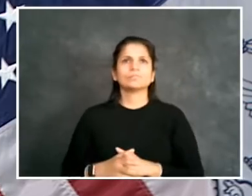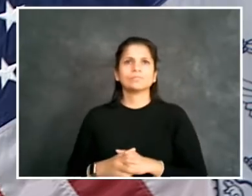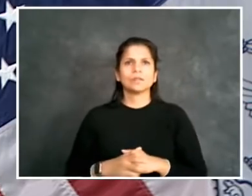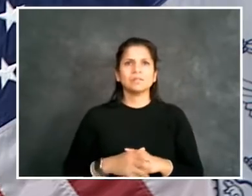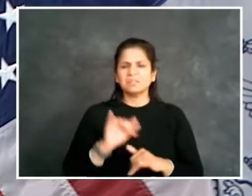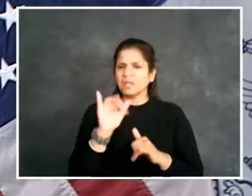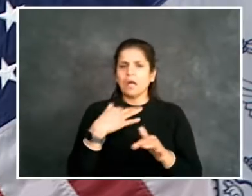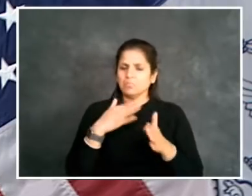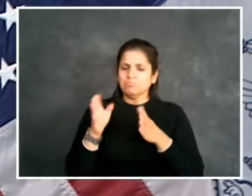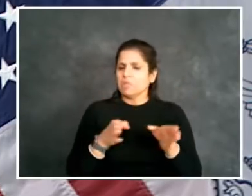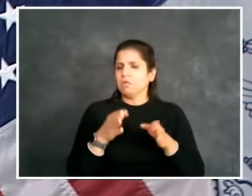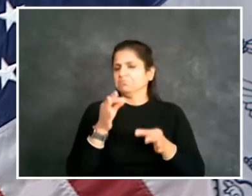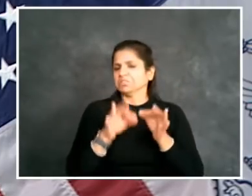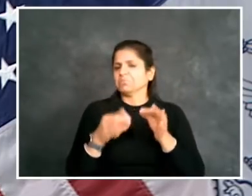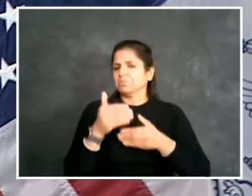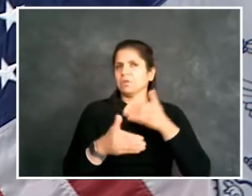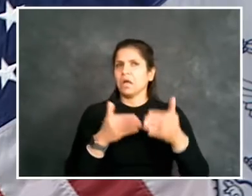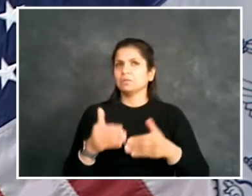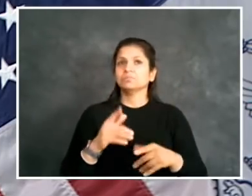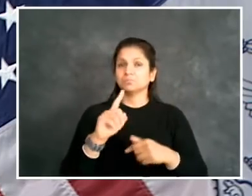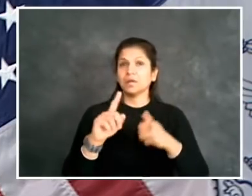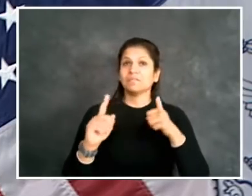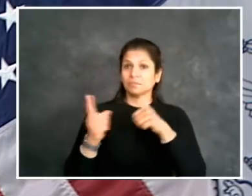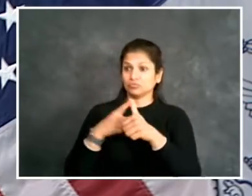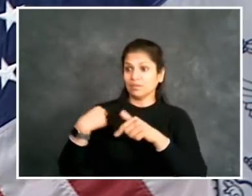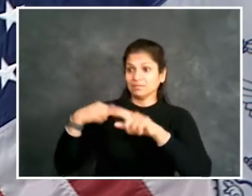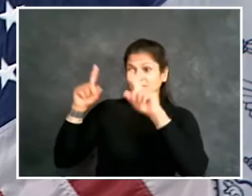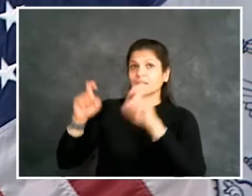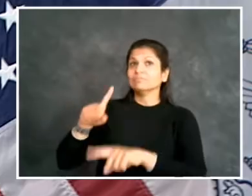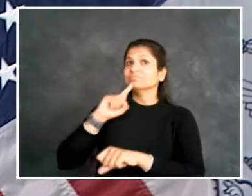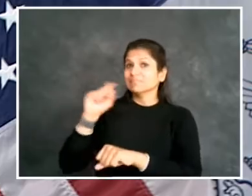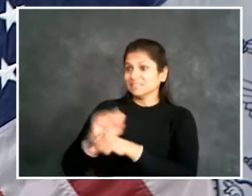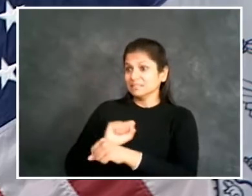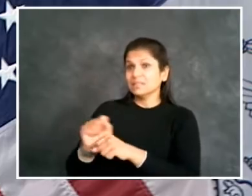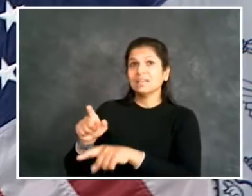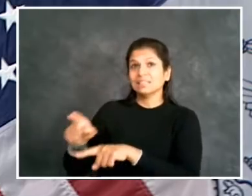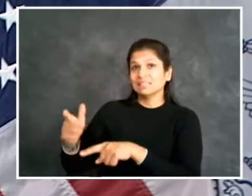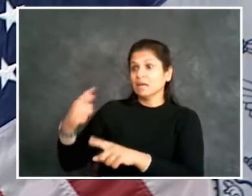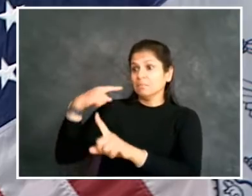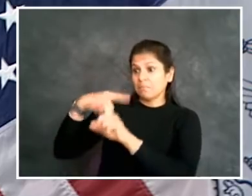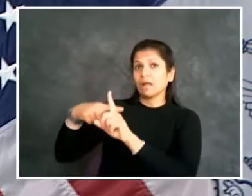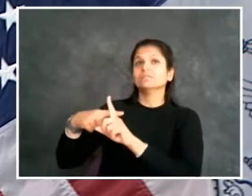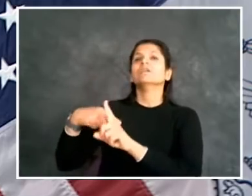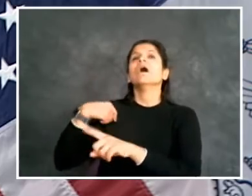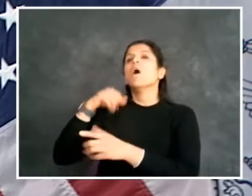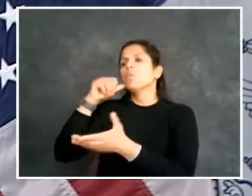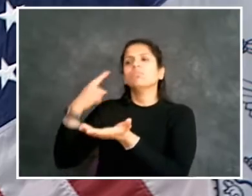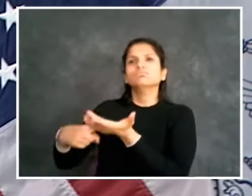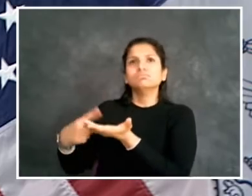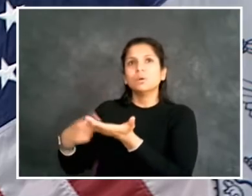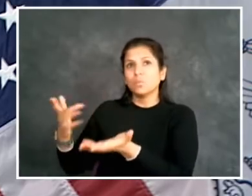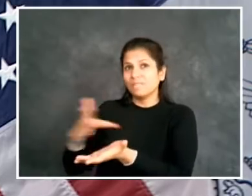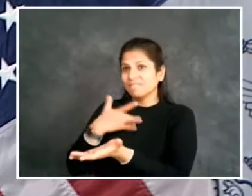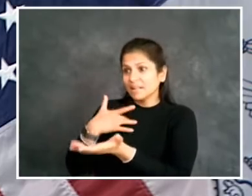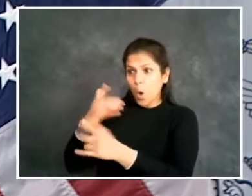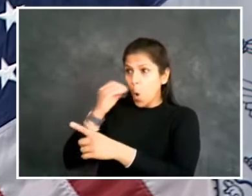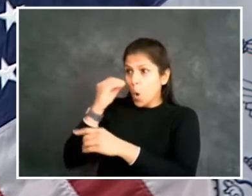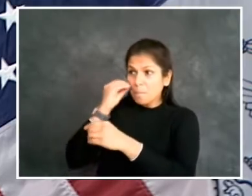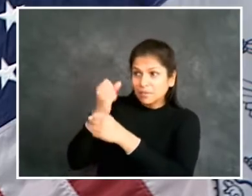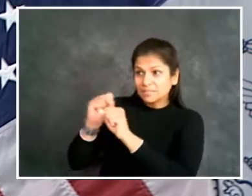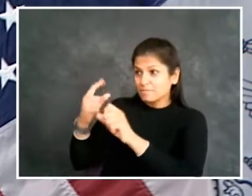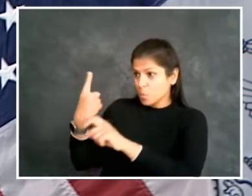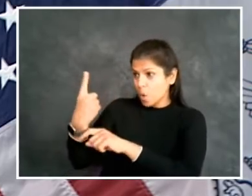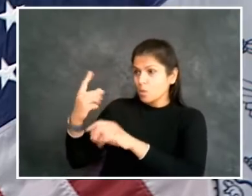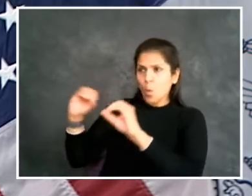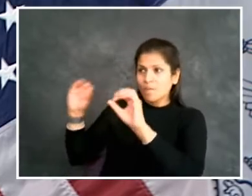support, laundry, you name it. It's a big, big endeavor. It's a costly endeavor, but it's how we beat back this disease. So